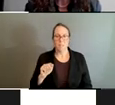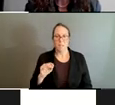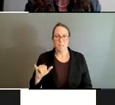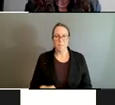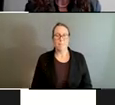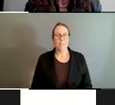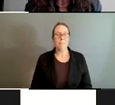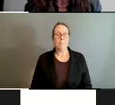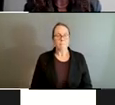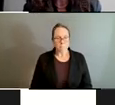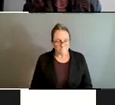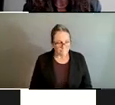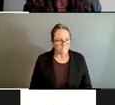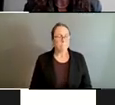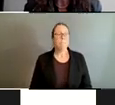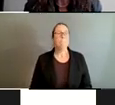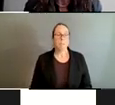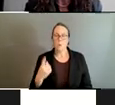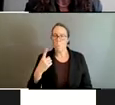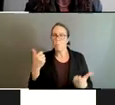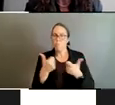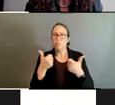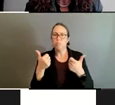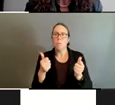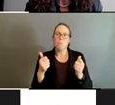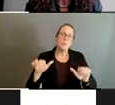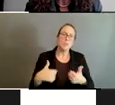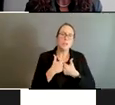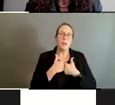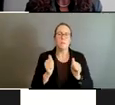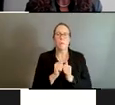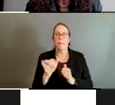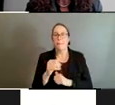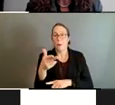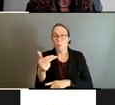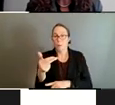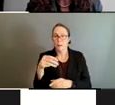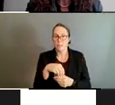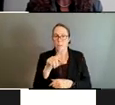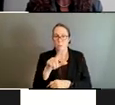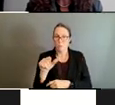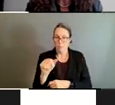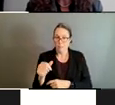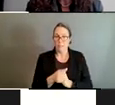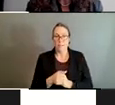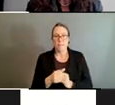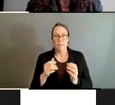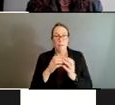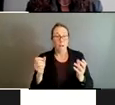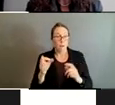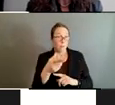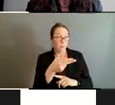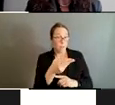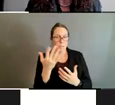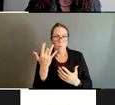with the hotels in Louisiana is that, you know, a lot of the hotels, part of the reason why there weren't